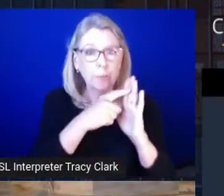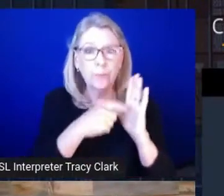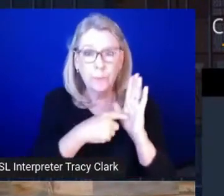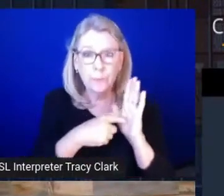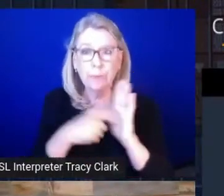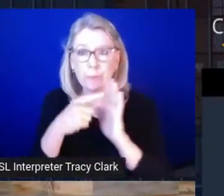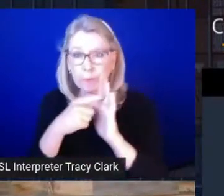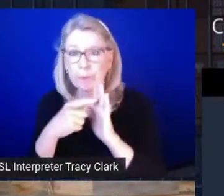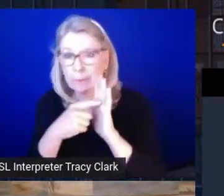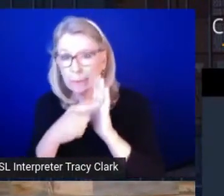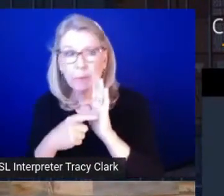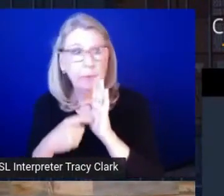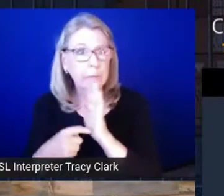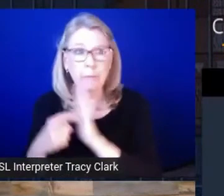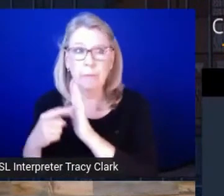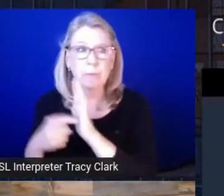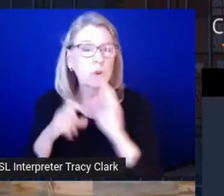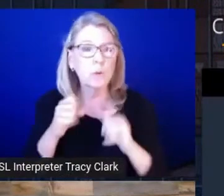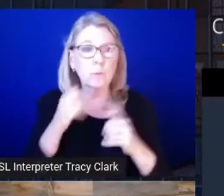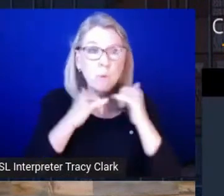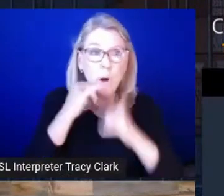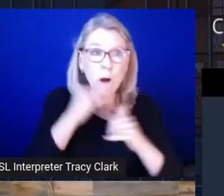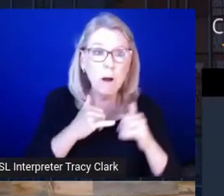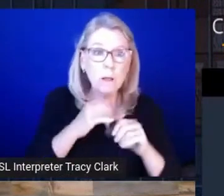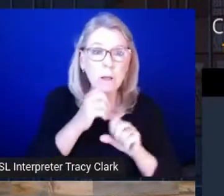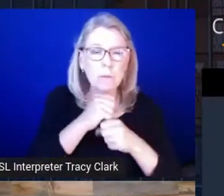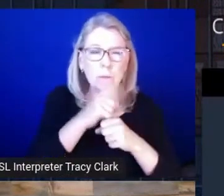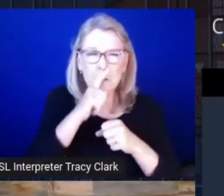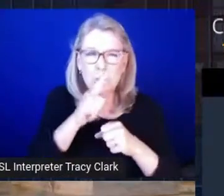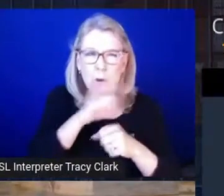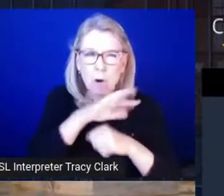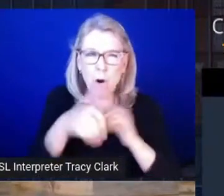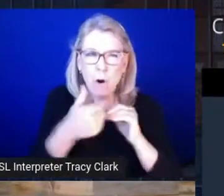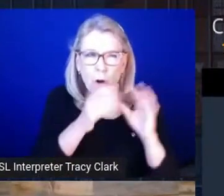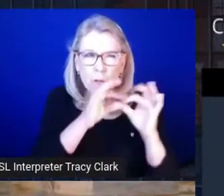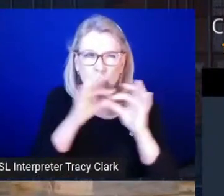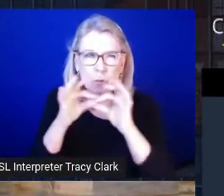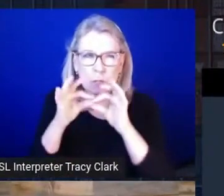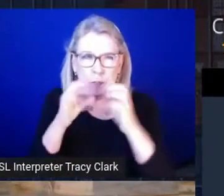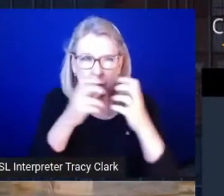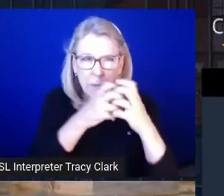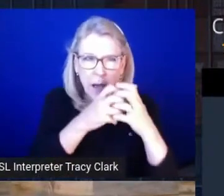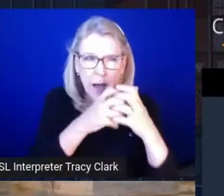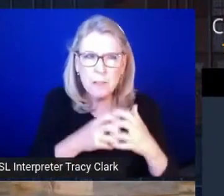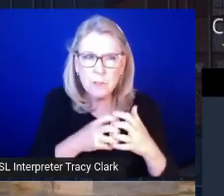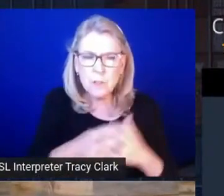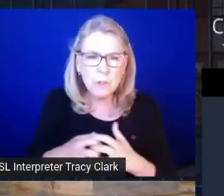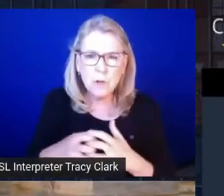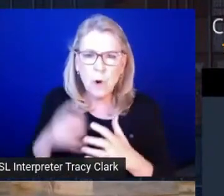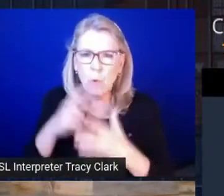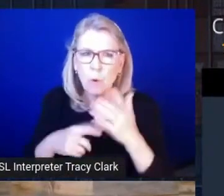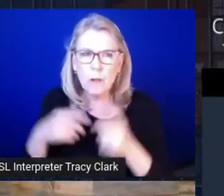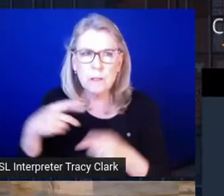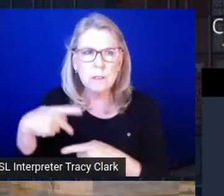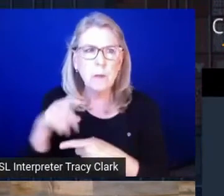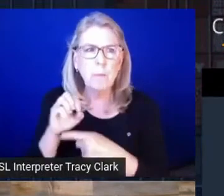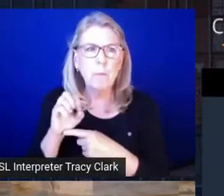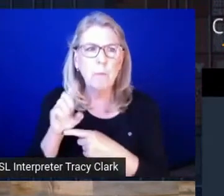those strings match, and you need to understand the mechanics of what exactly are pod templates and how do you apply label selectors and everything.